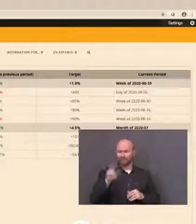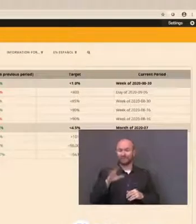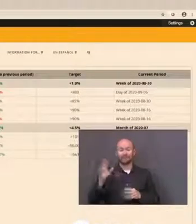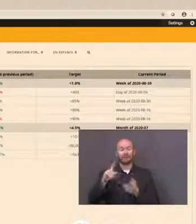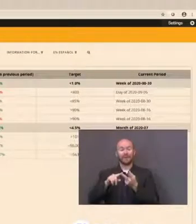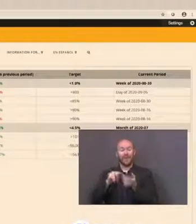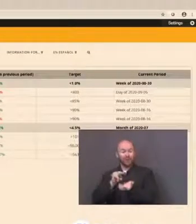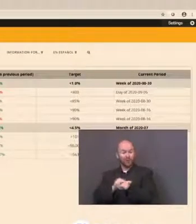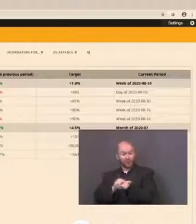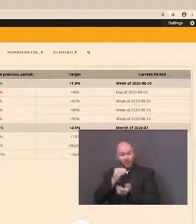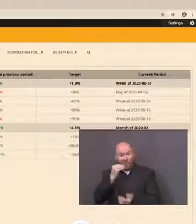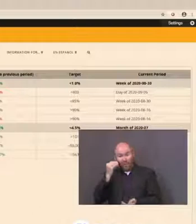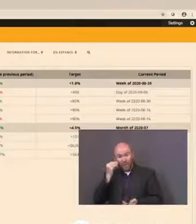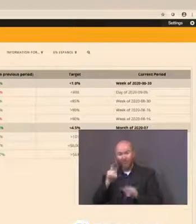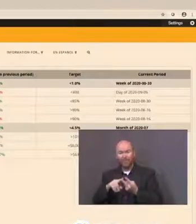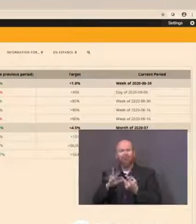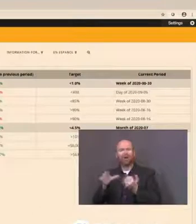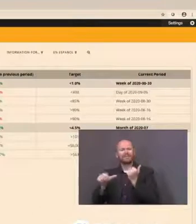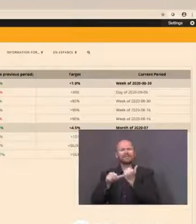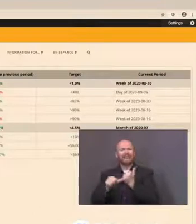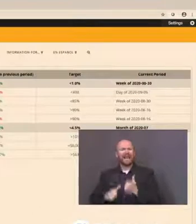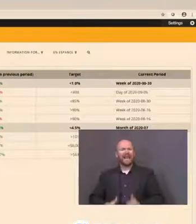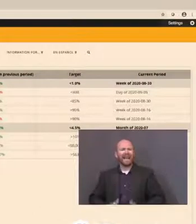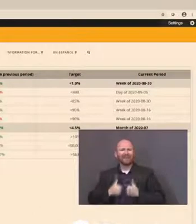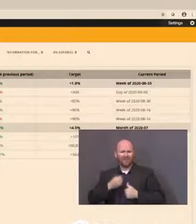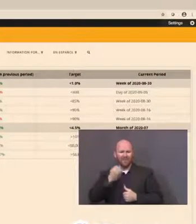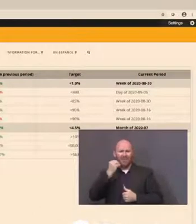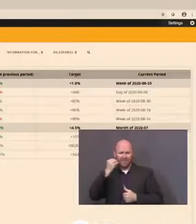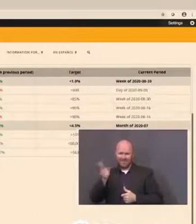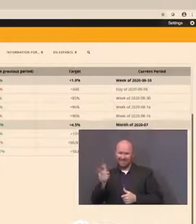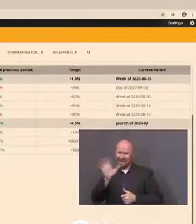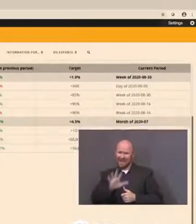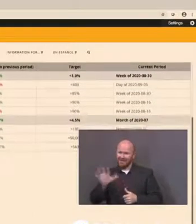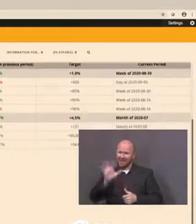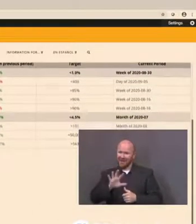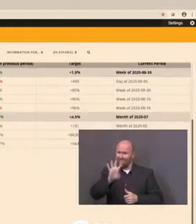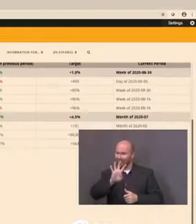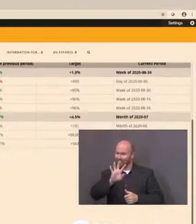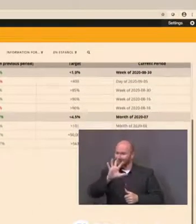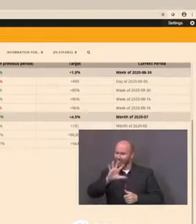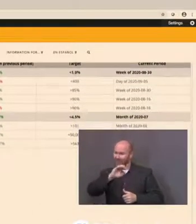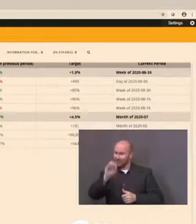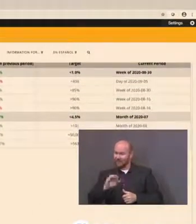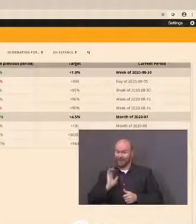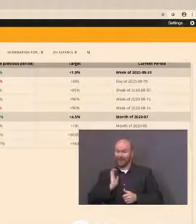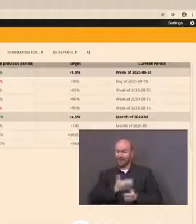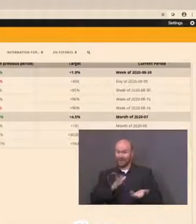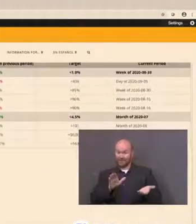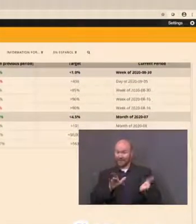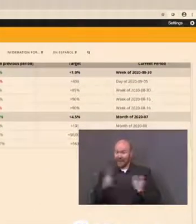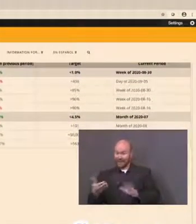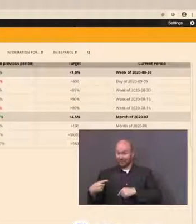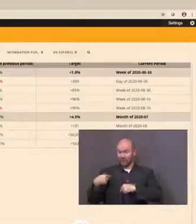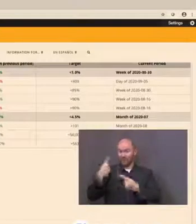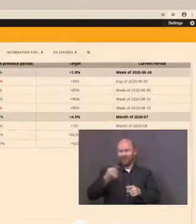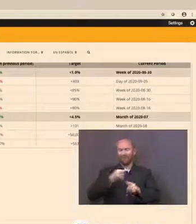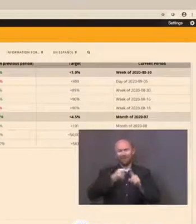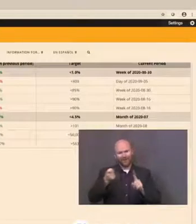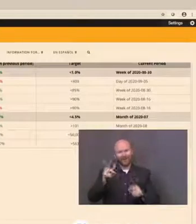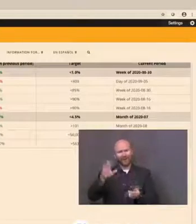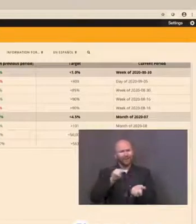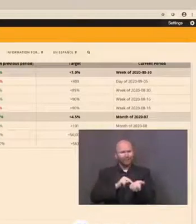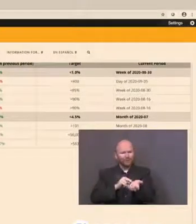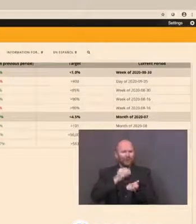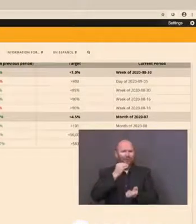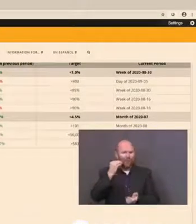care facilities, about 45-ish% of the fatalities that we've seen in this state have come from long-term care